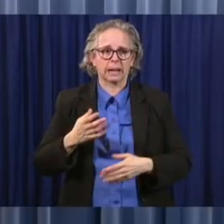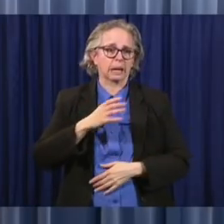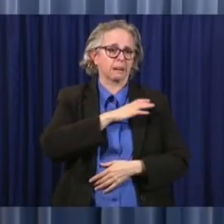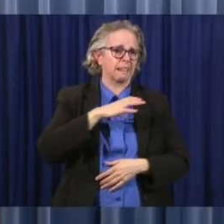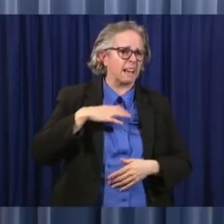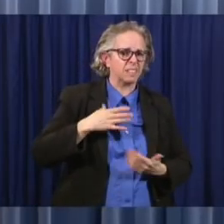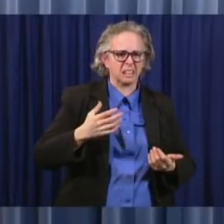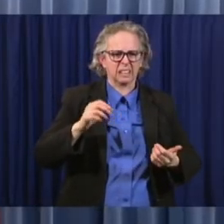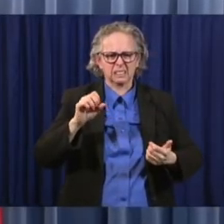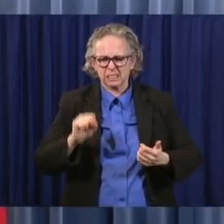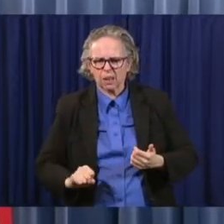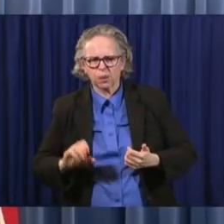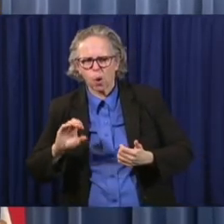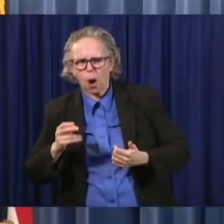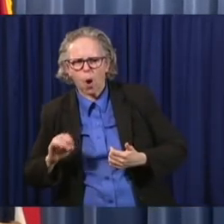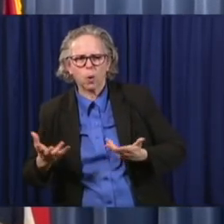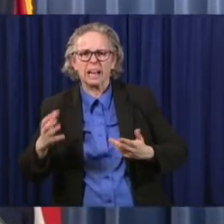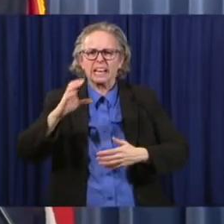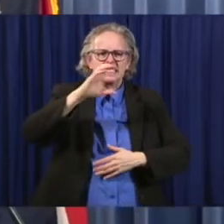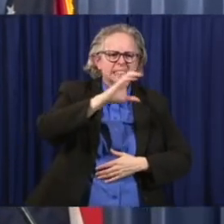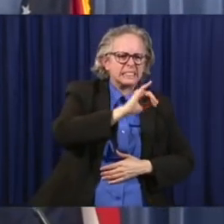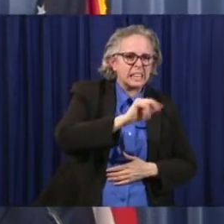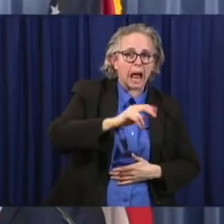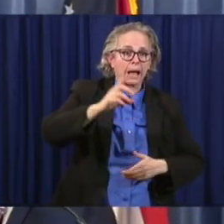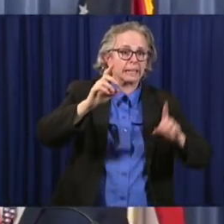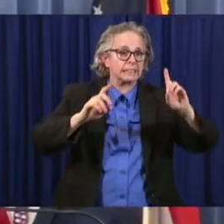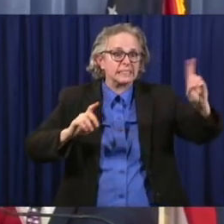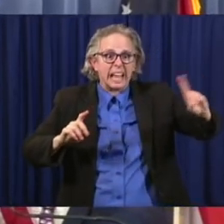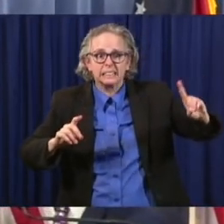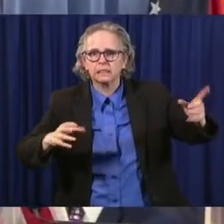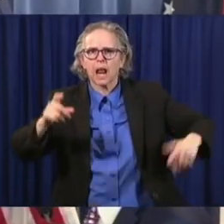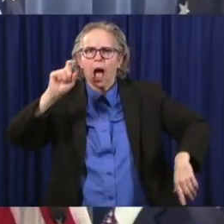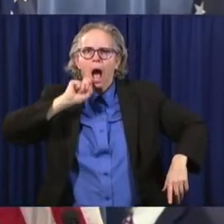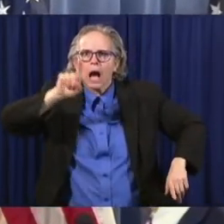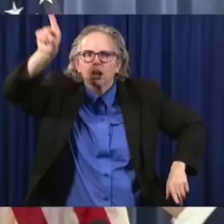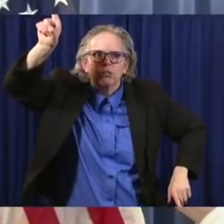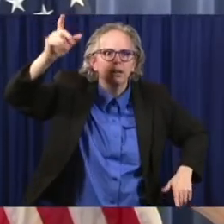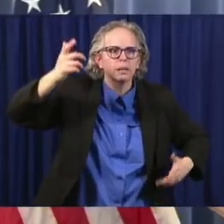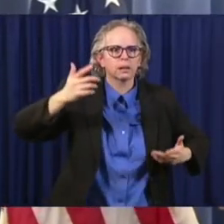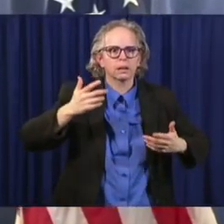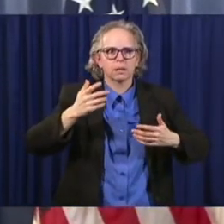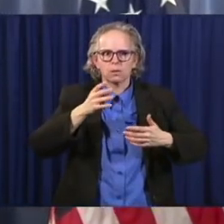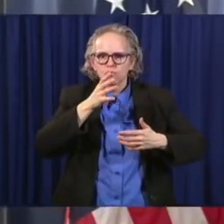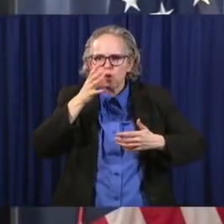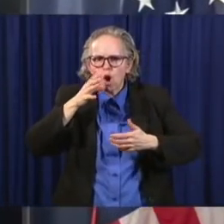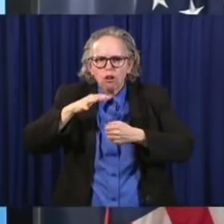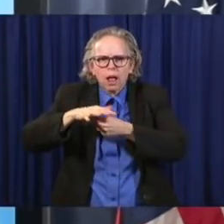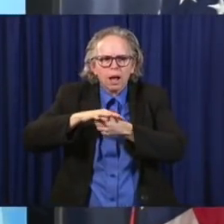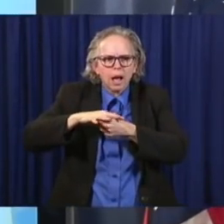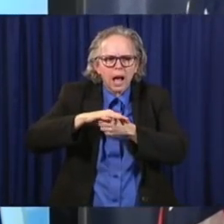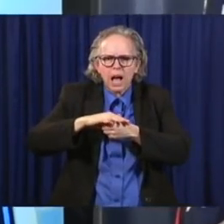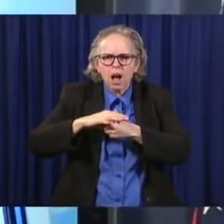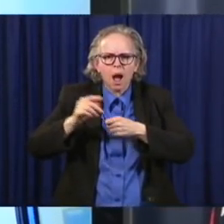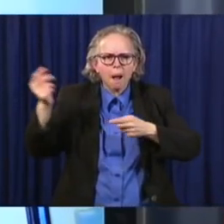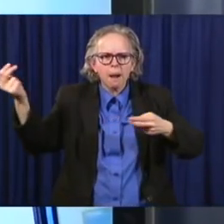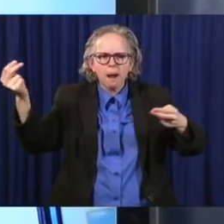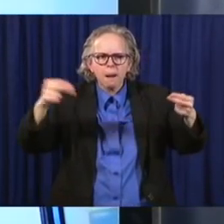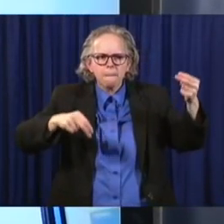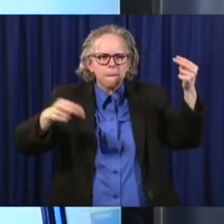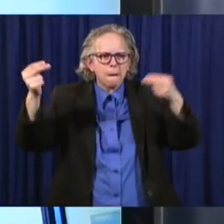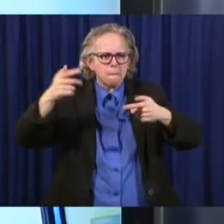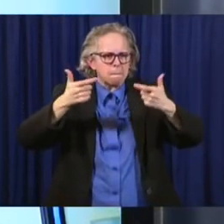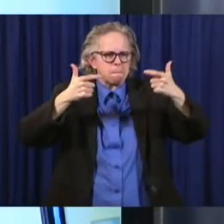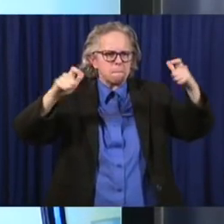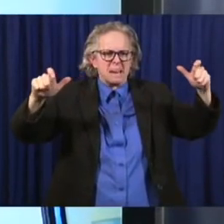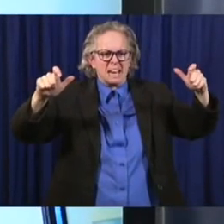Ohio, Cincinnati, Dayton, Akron, and then we had some of the more rural areas, Columbus, and we had big brands, big national